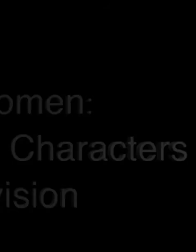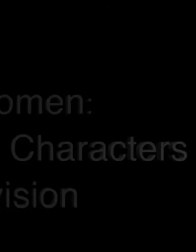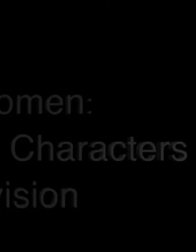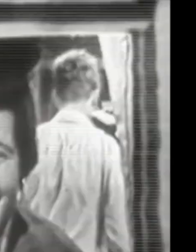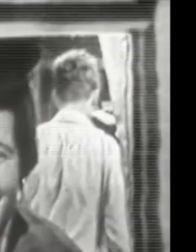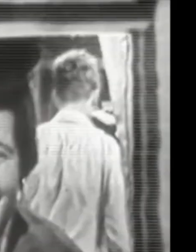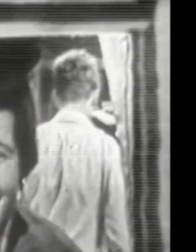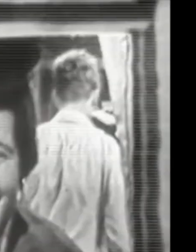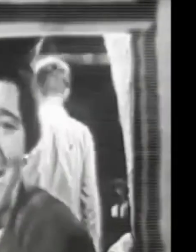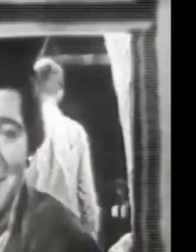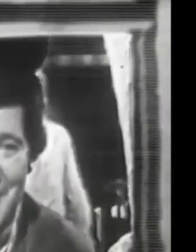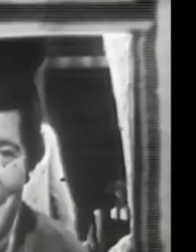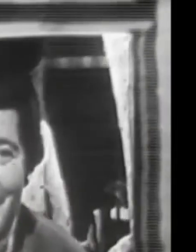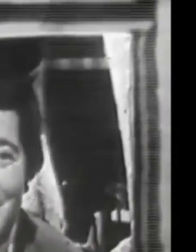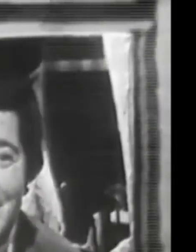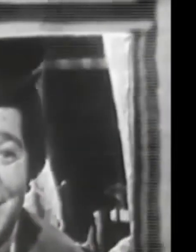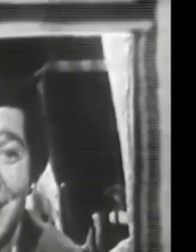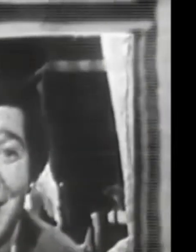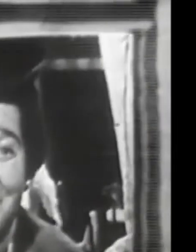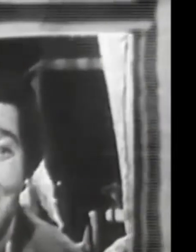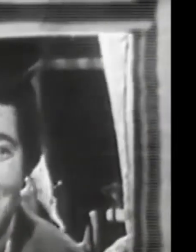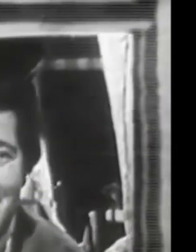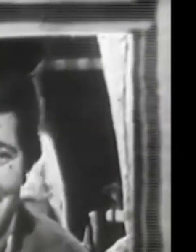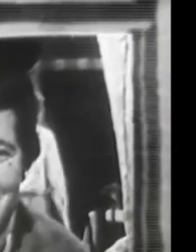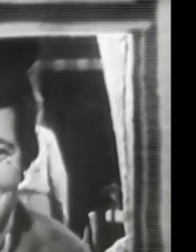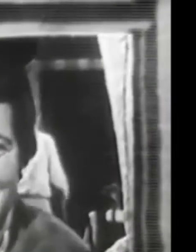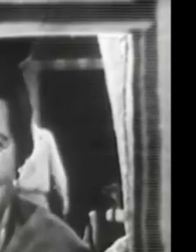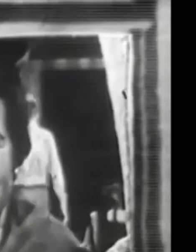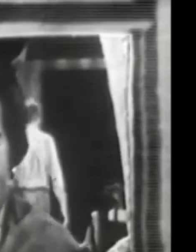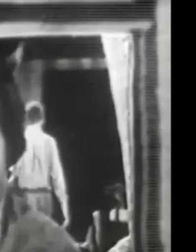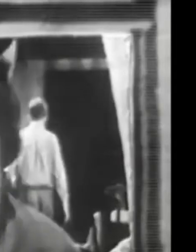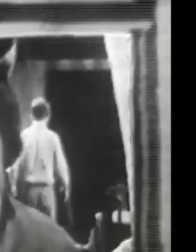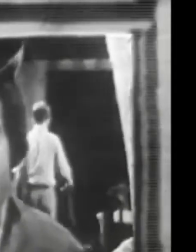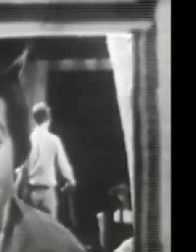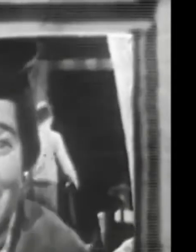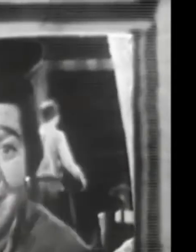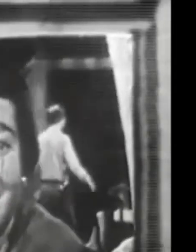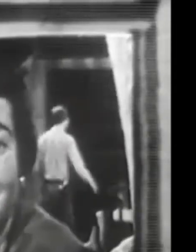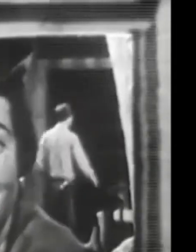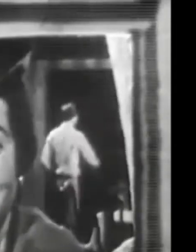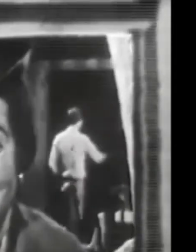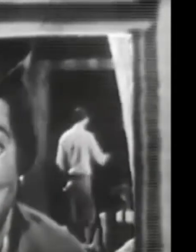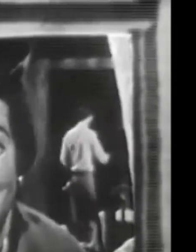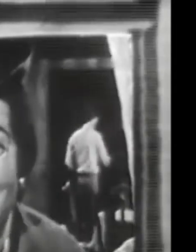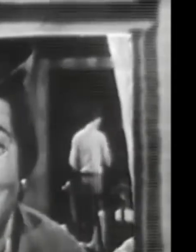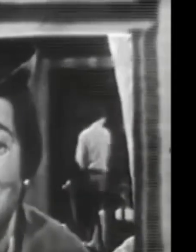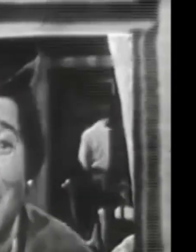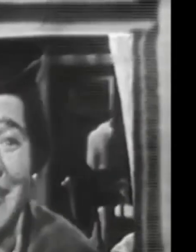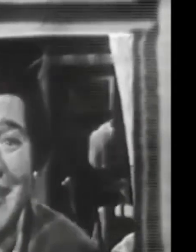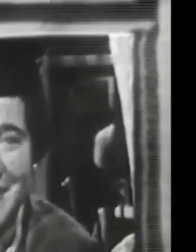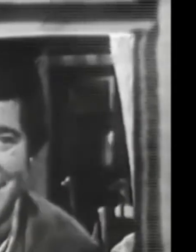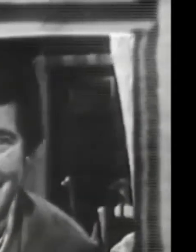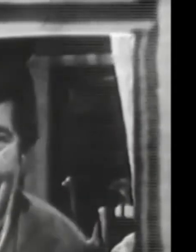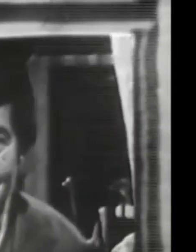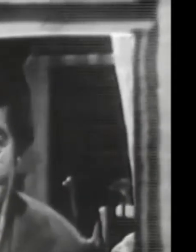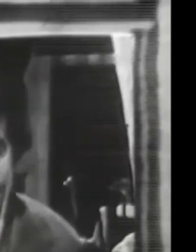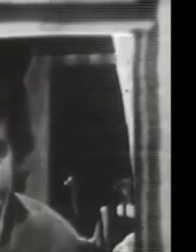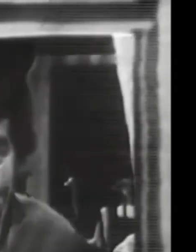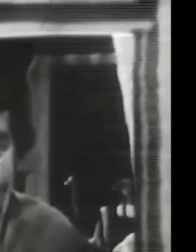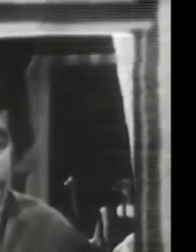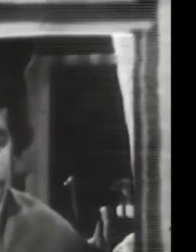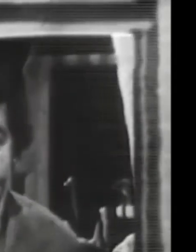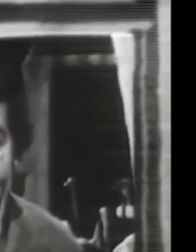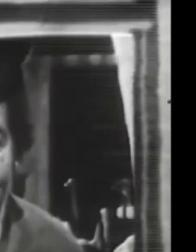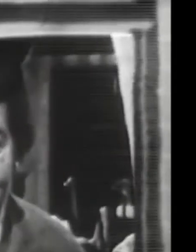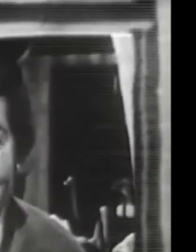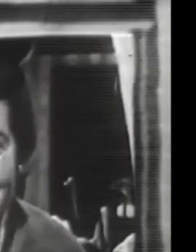Hello. I don't know. Hello is such a little word for such a big feeling. I want to say hello to you with all the letters in the alphabet.